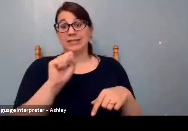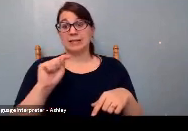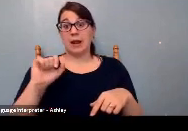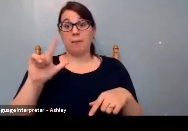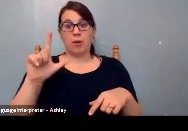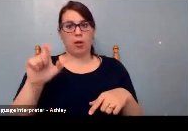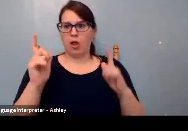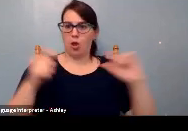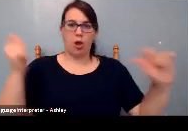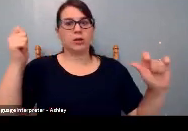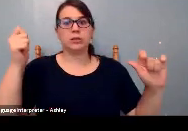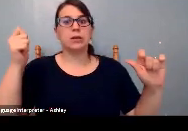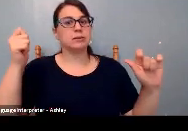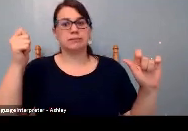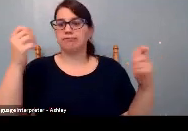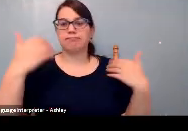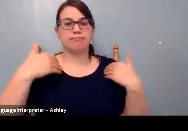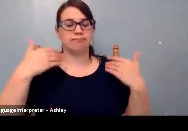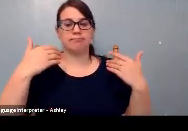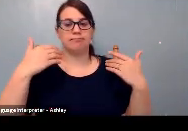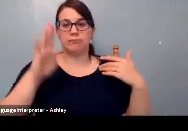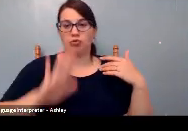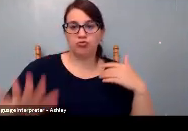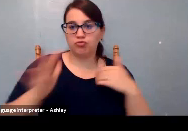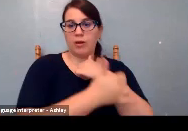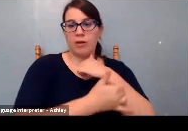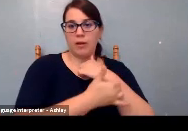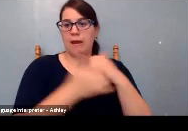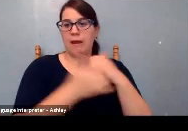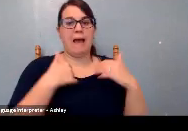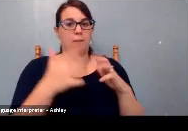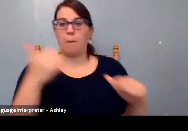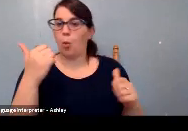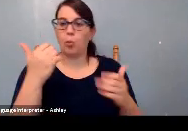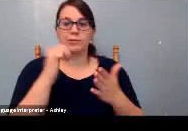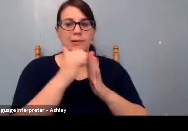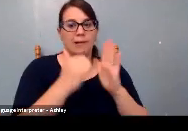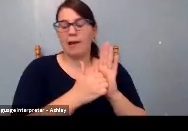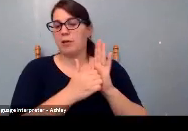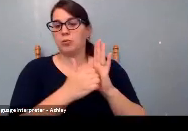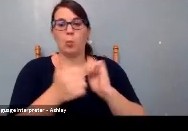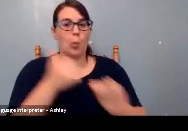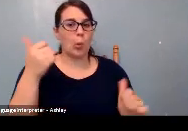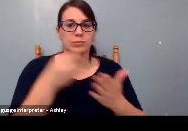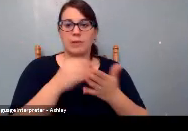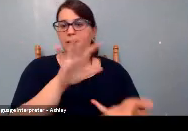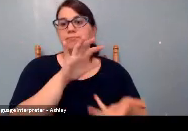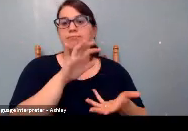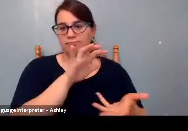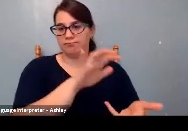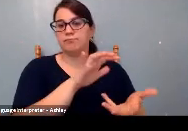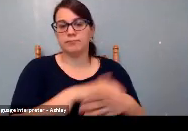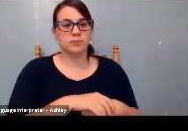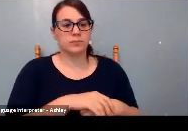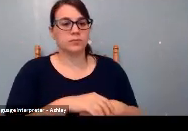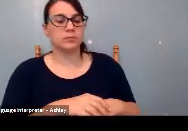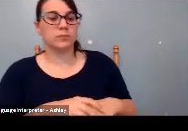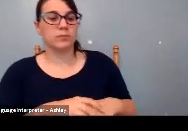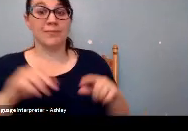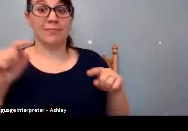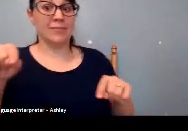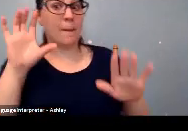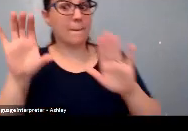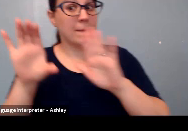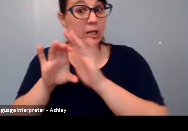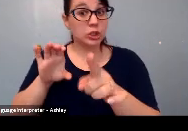accounts and the most account assets. So this photo here was taken the day the program launched. Treasurer Perdue